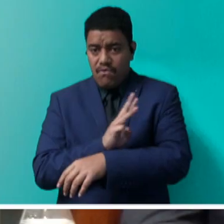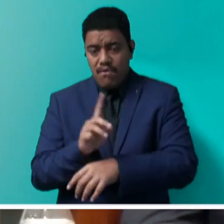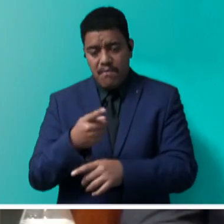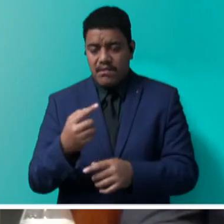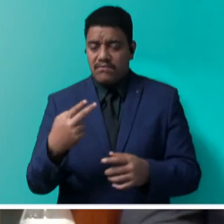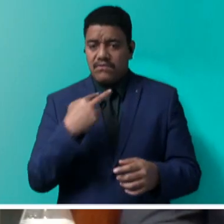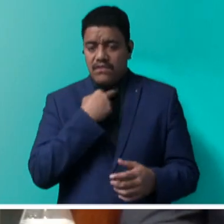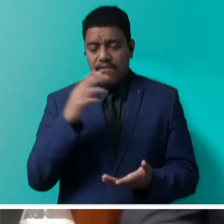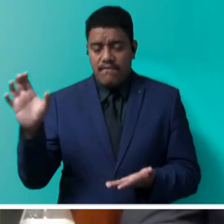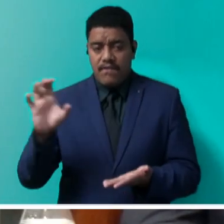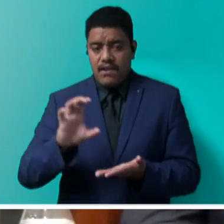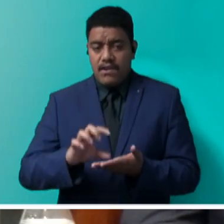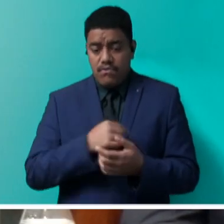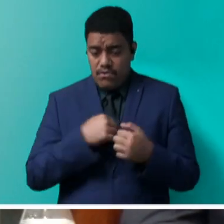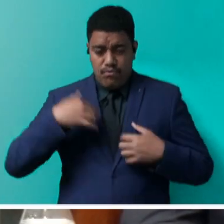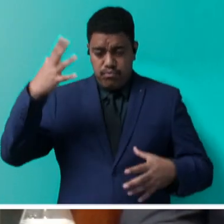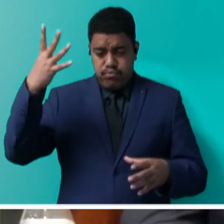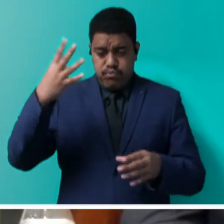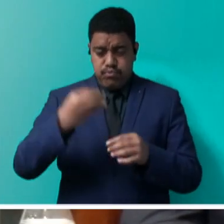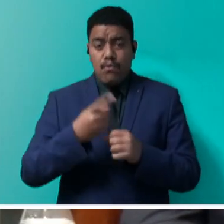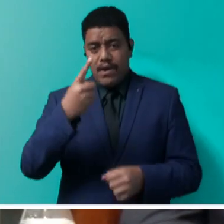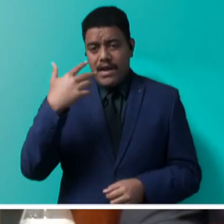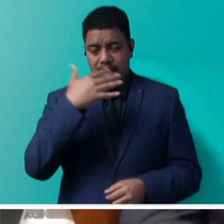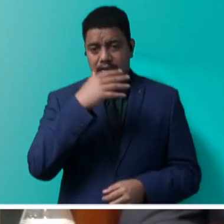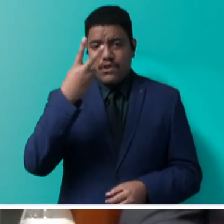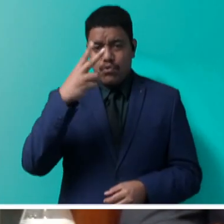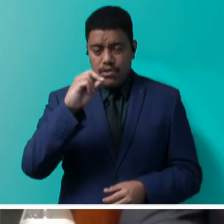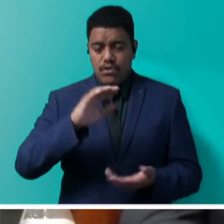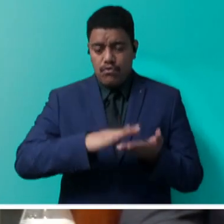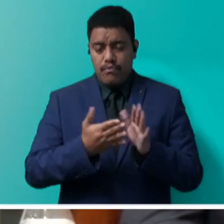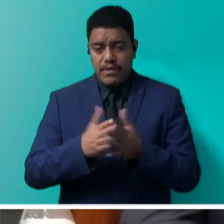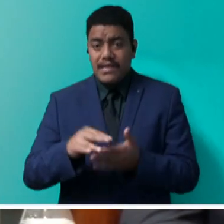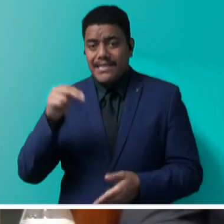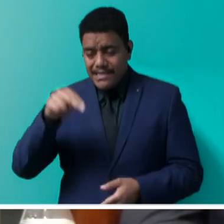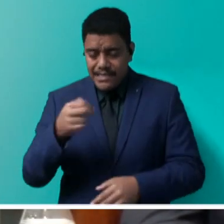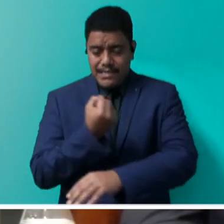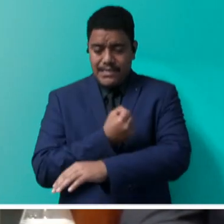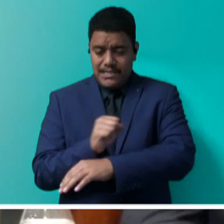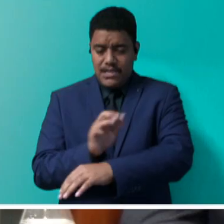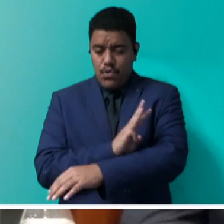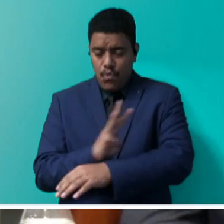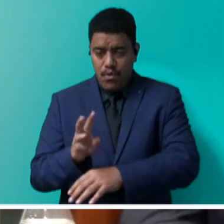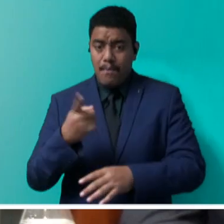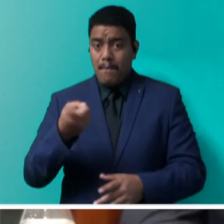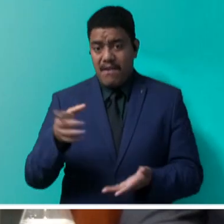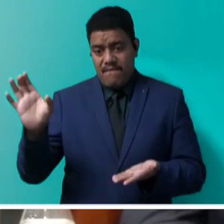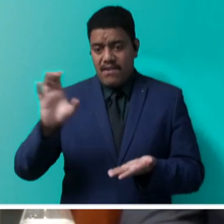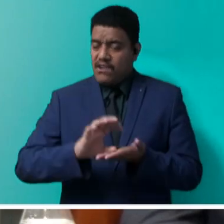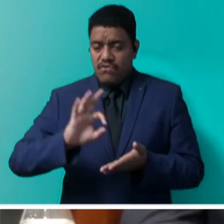our nations, we have identified over 120 communities that require seawall and for which funding is not yet